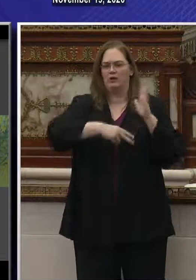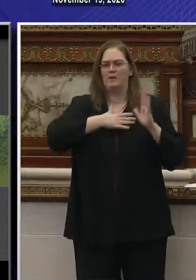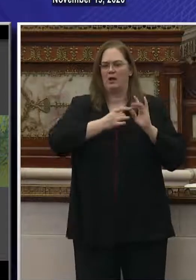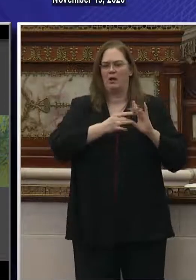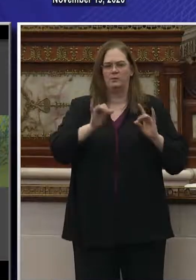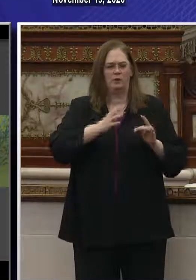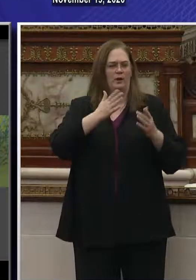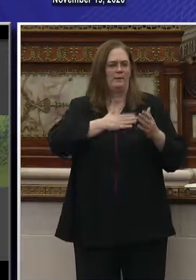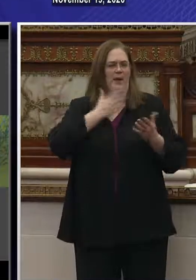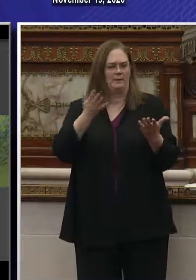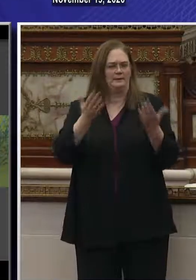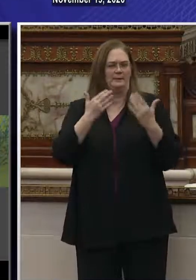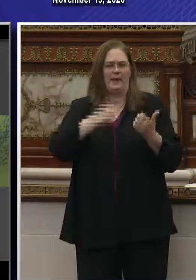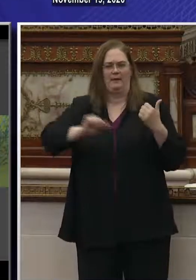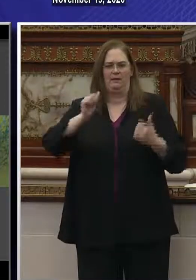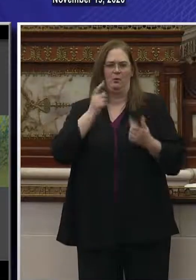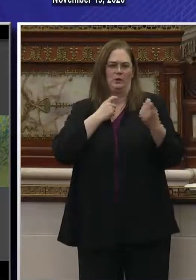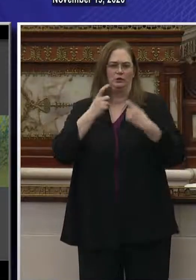take questions.